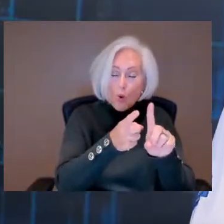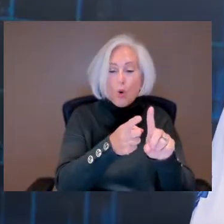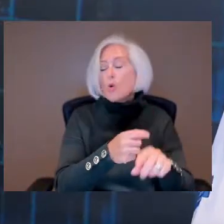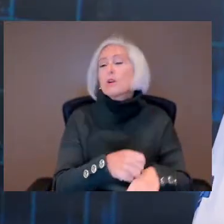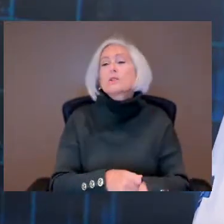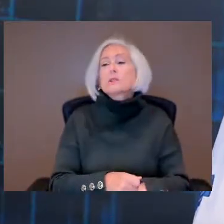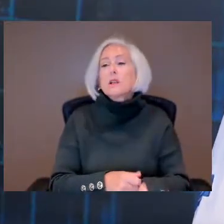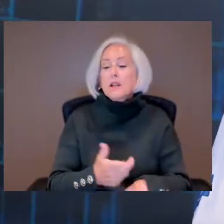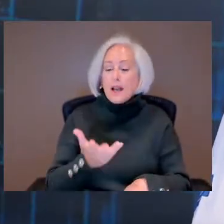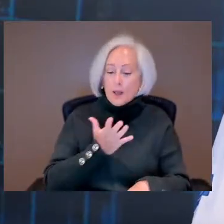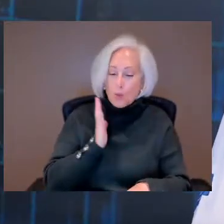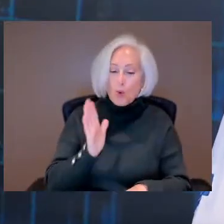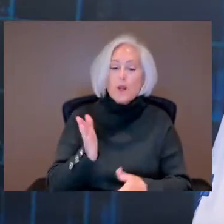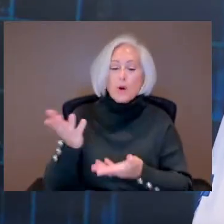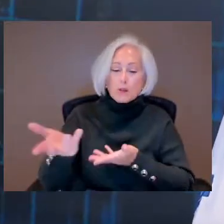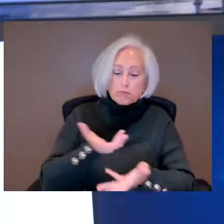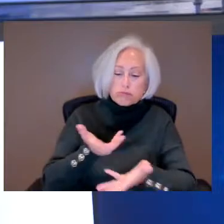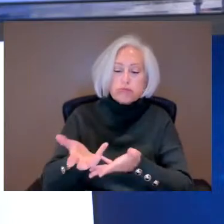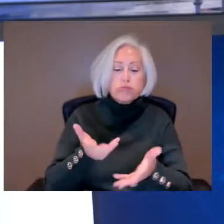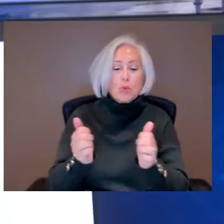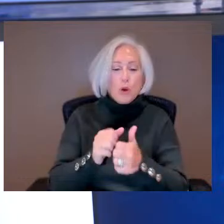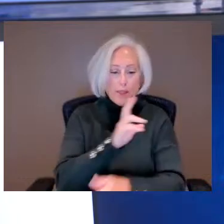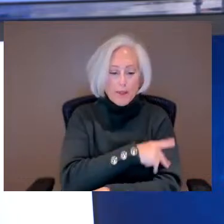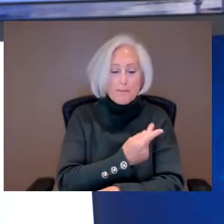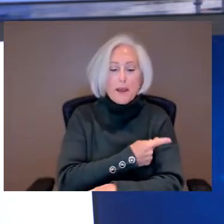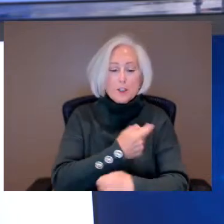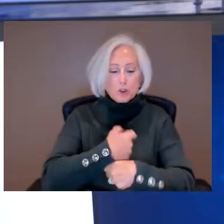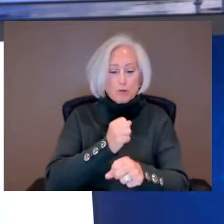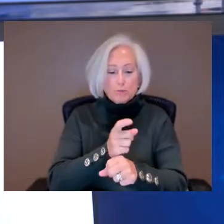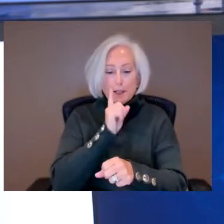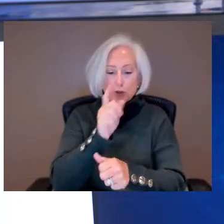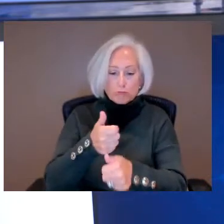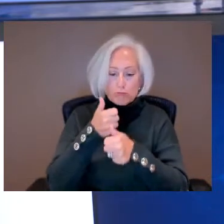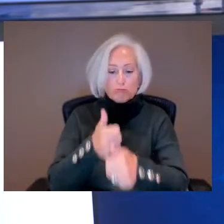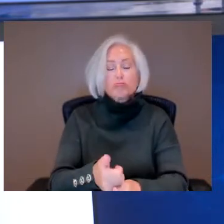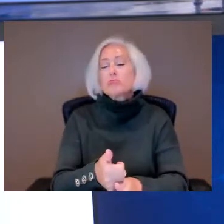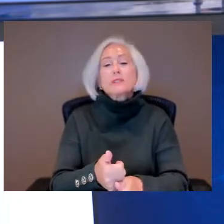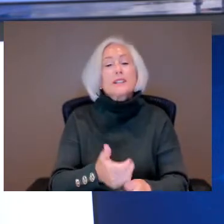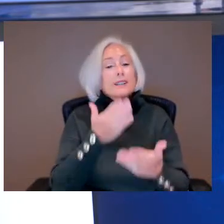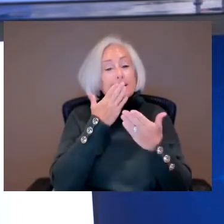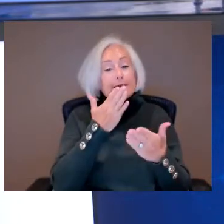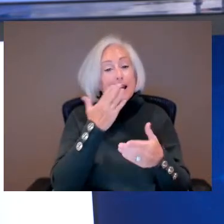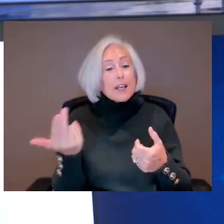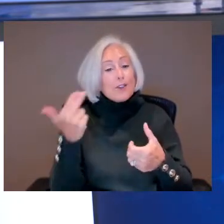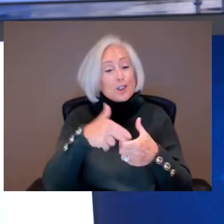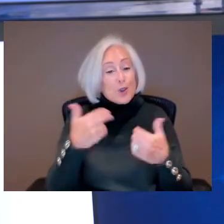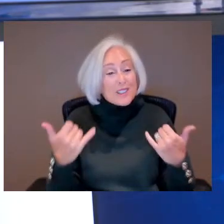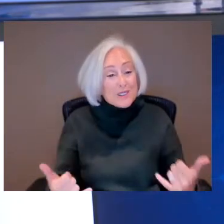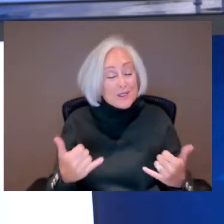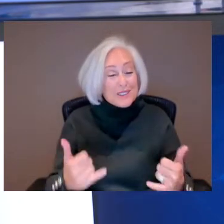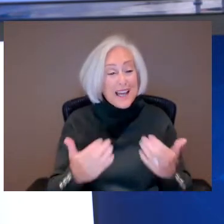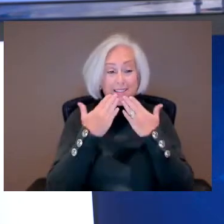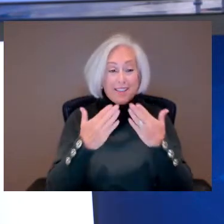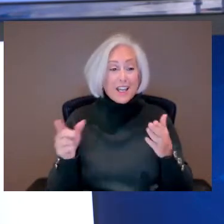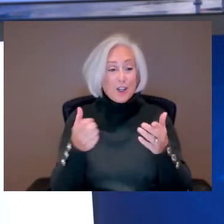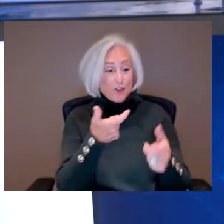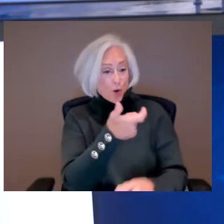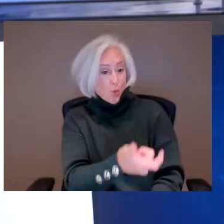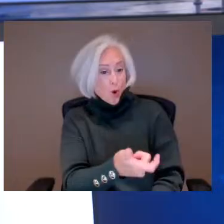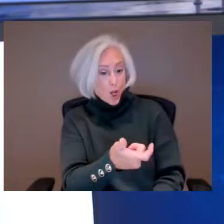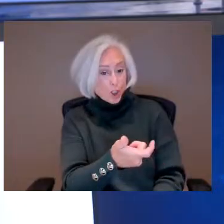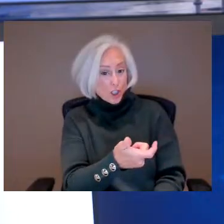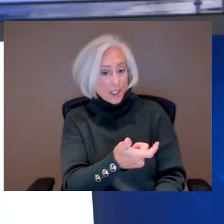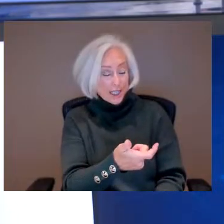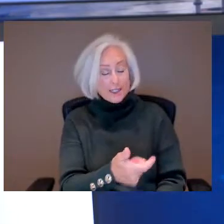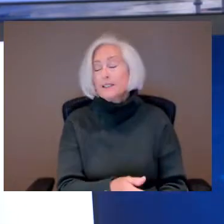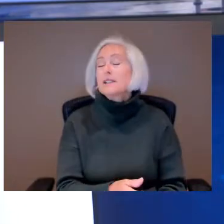the best we can. Thank you both for your expertise today. Great to have you both. Thank you to all of our guests for being with us. We want to thank our viewers for being with